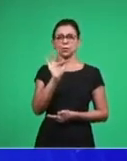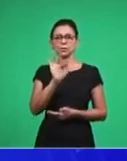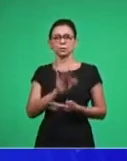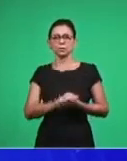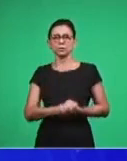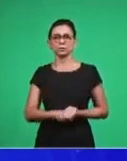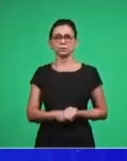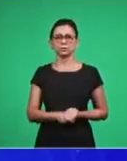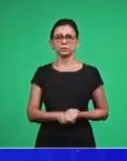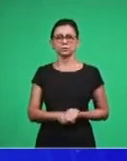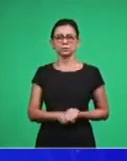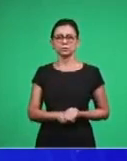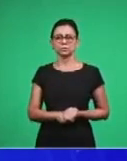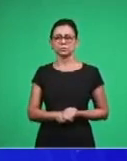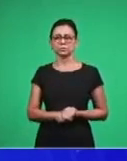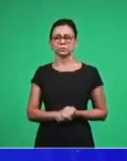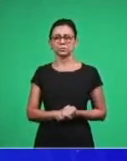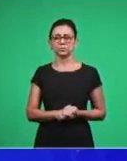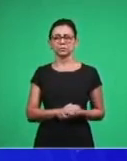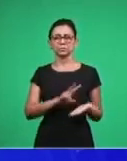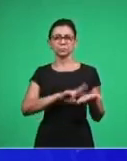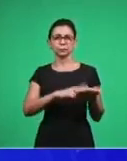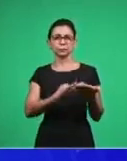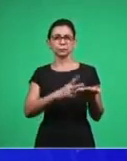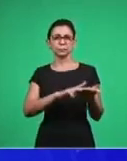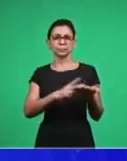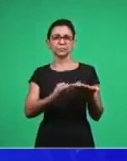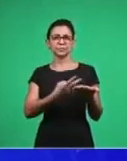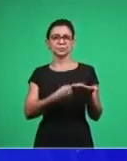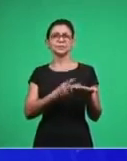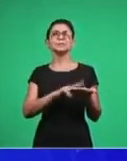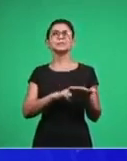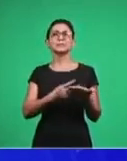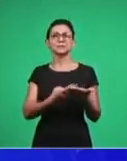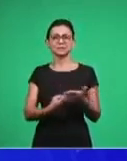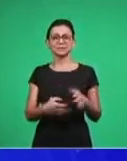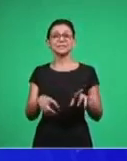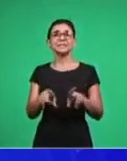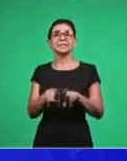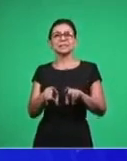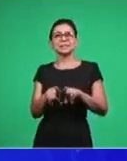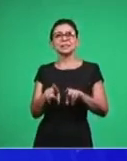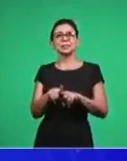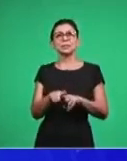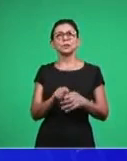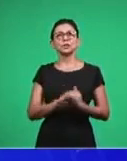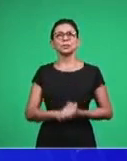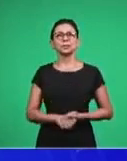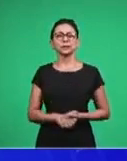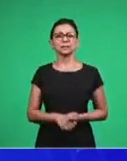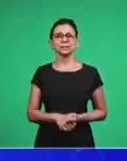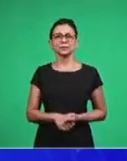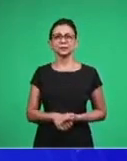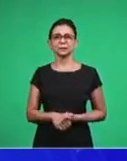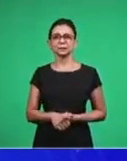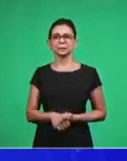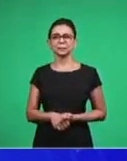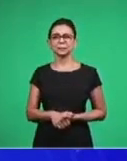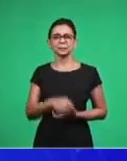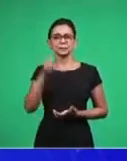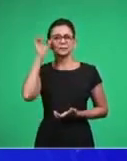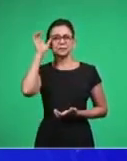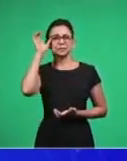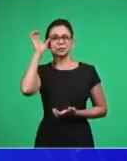and they have been watching the Sunday school transmissions along with us, which is very important to us. We've had